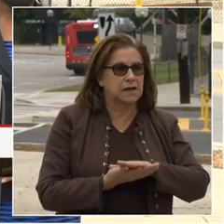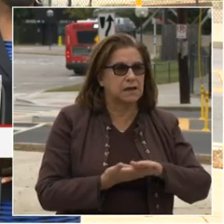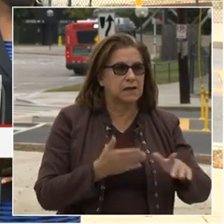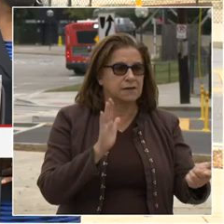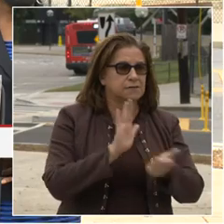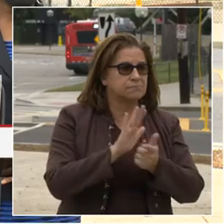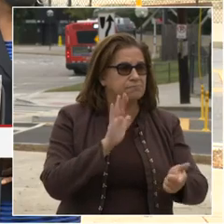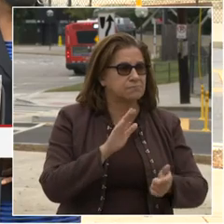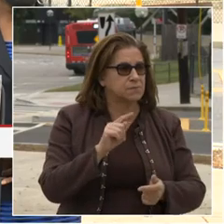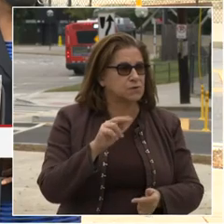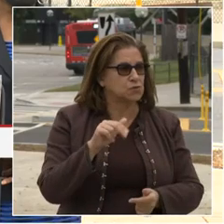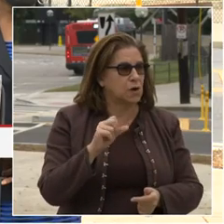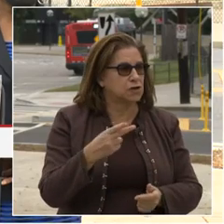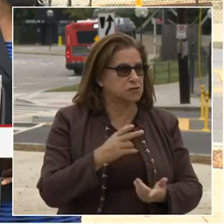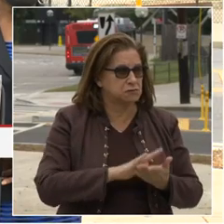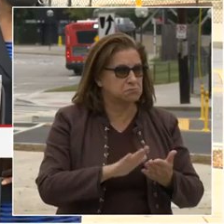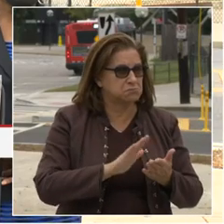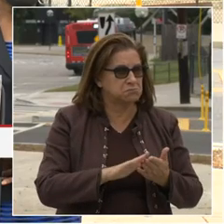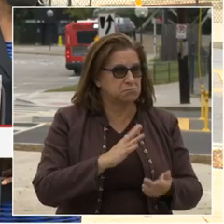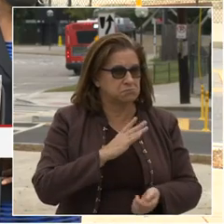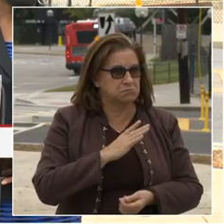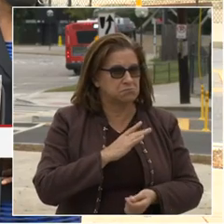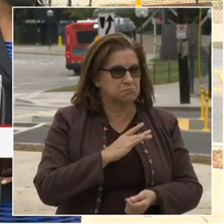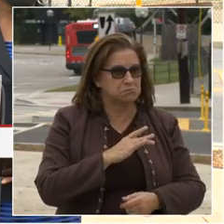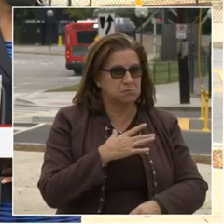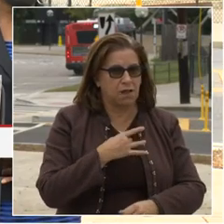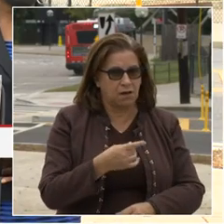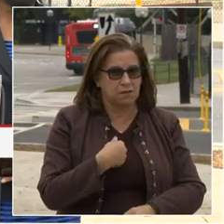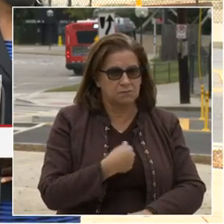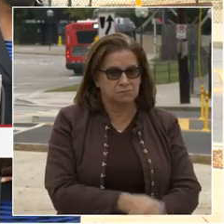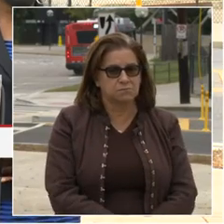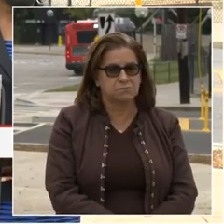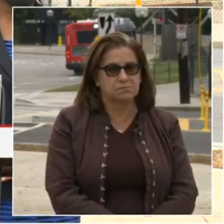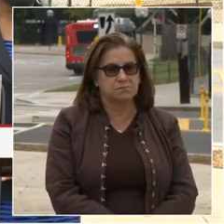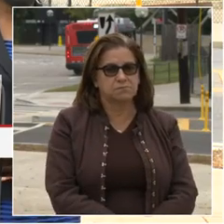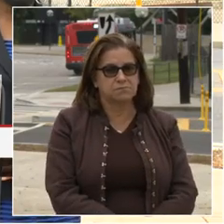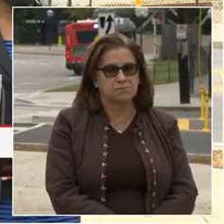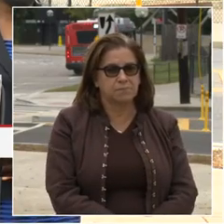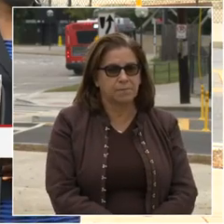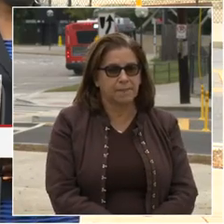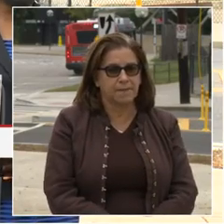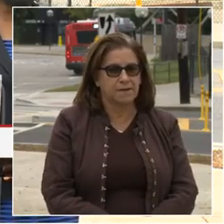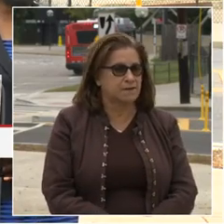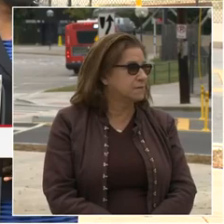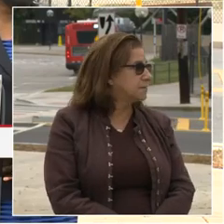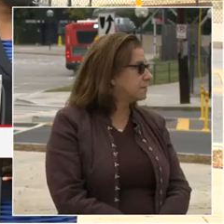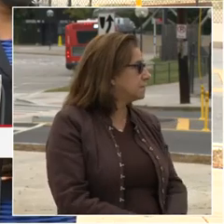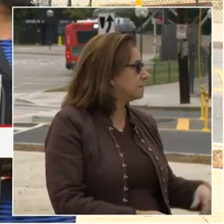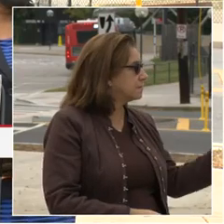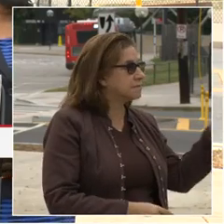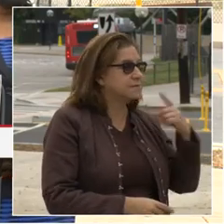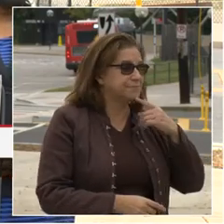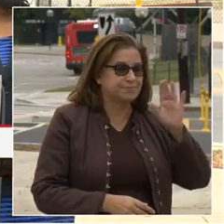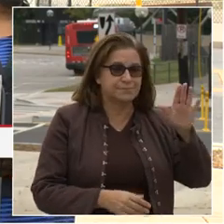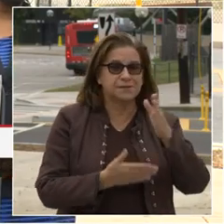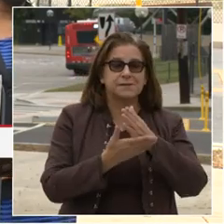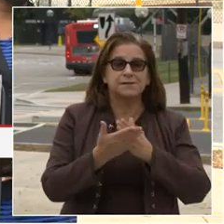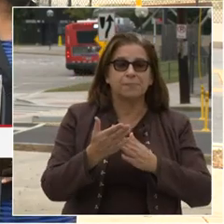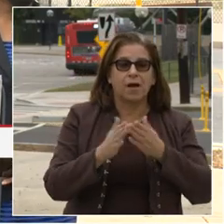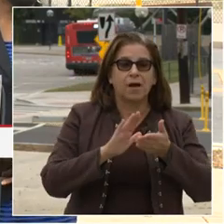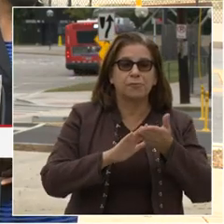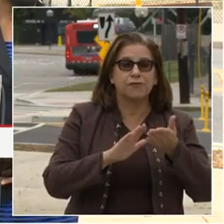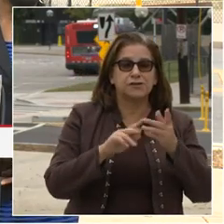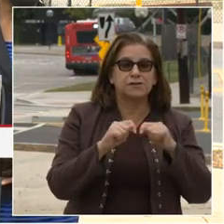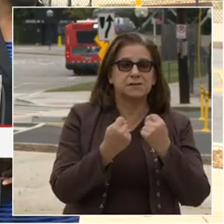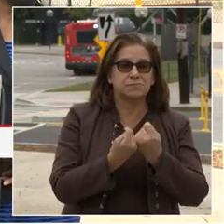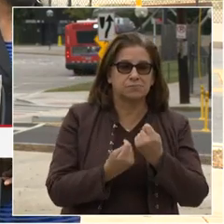that. Keep in mind that some of our operations are getting back to normal, just like everybody